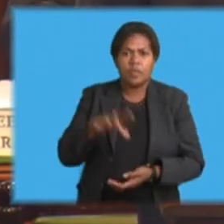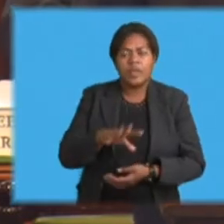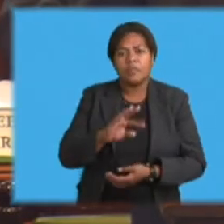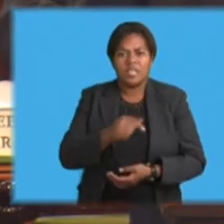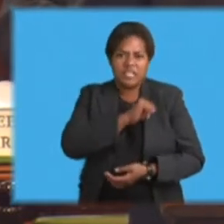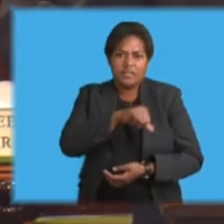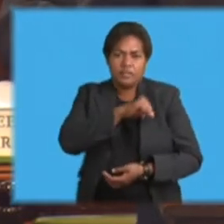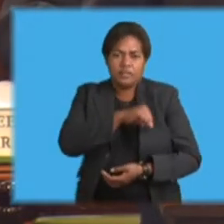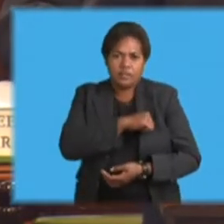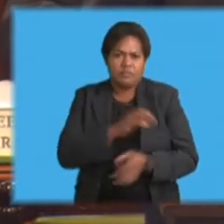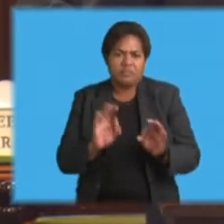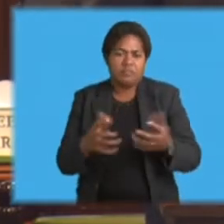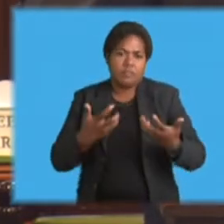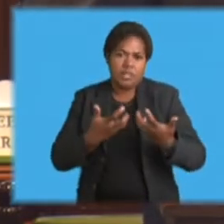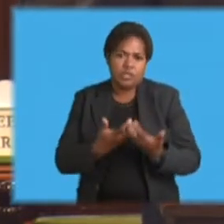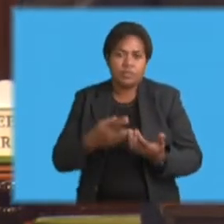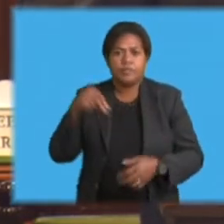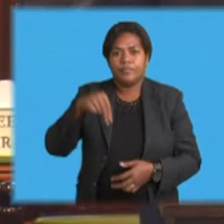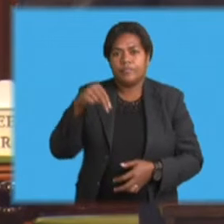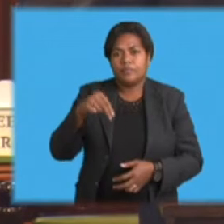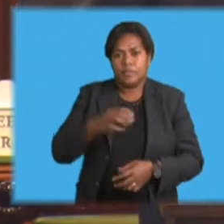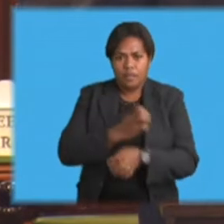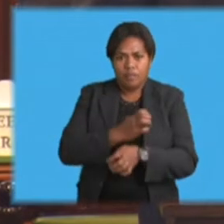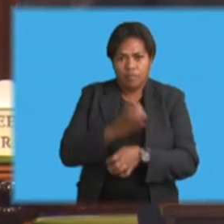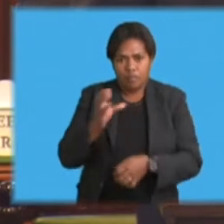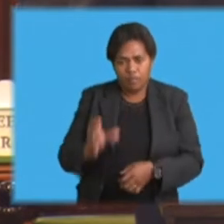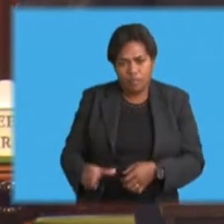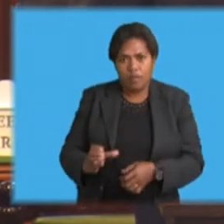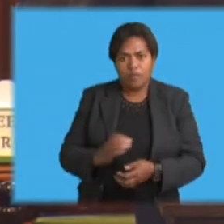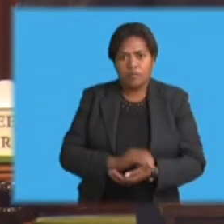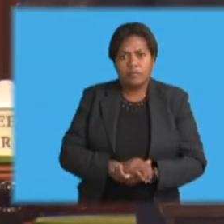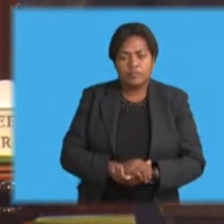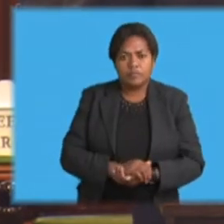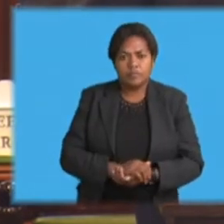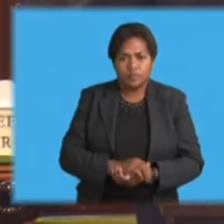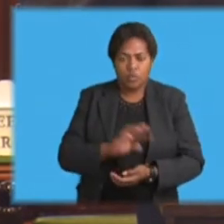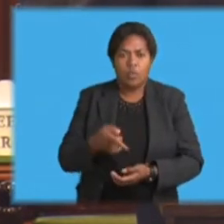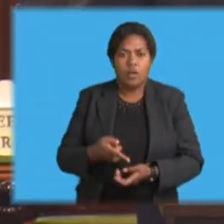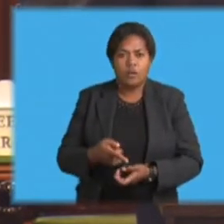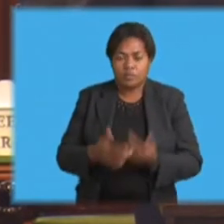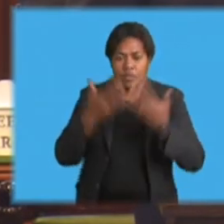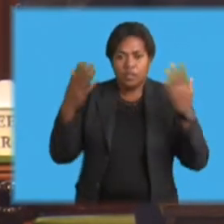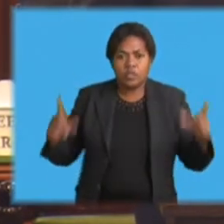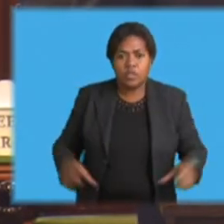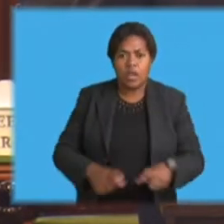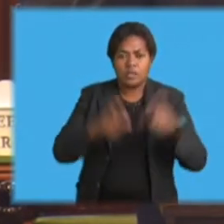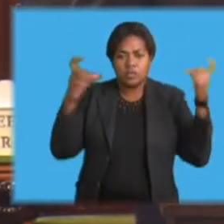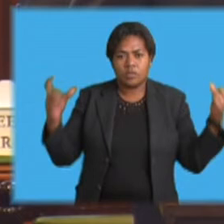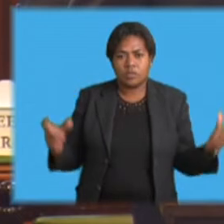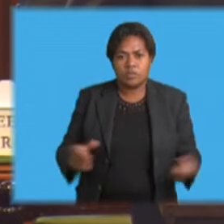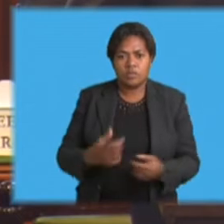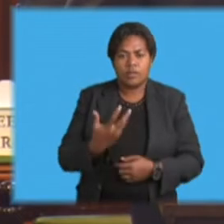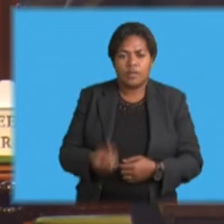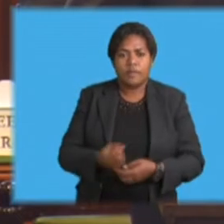did not meet the needs of the employers that were looking for people to employ. So that was a huge challenge that we have, the database and the